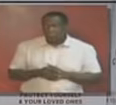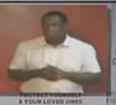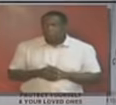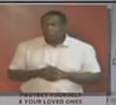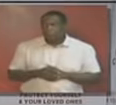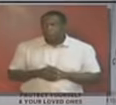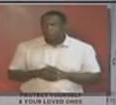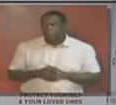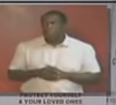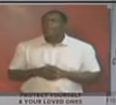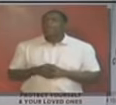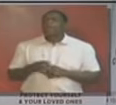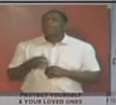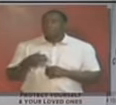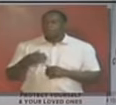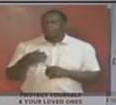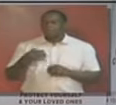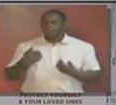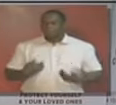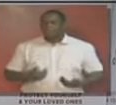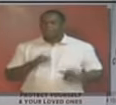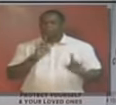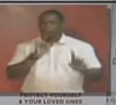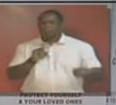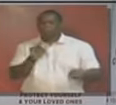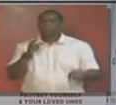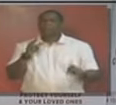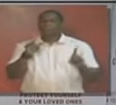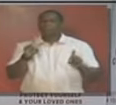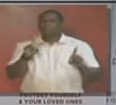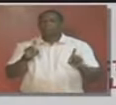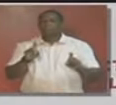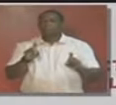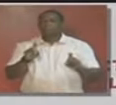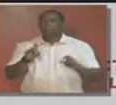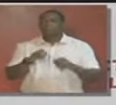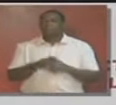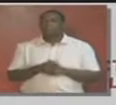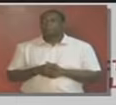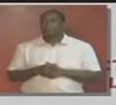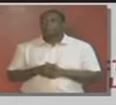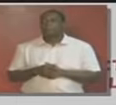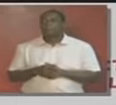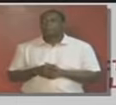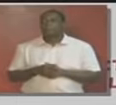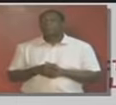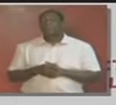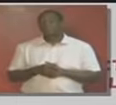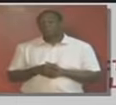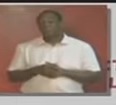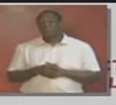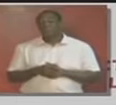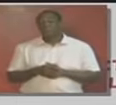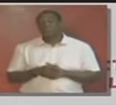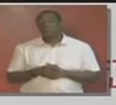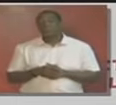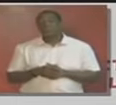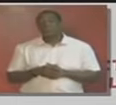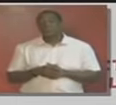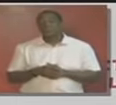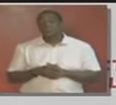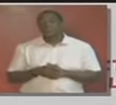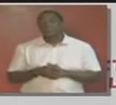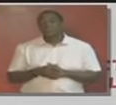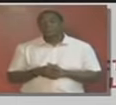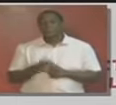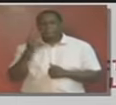I will actually take the first one with regard to the surge and what that may mean at a national level. Now, what we're seeing